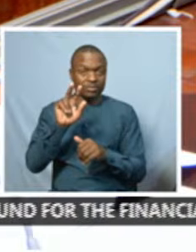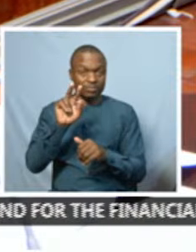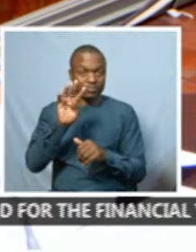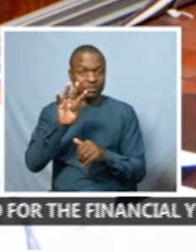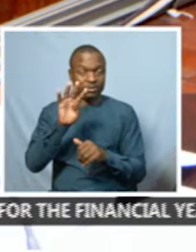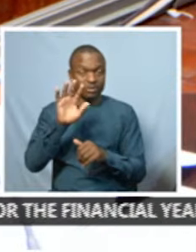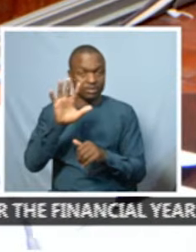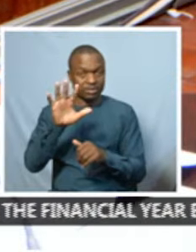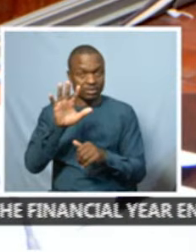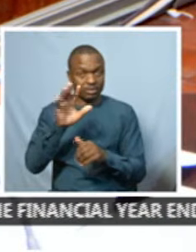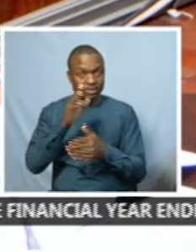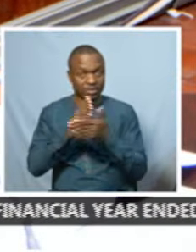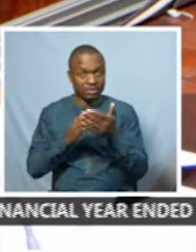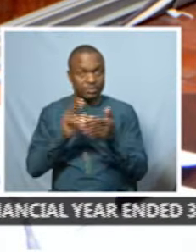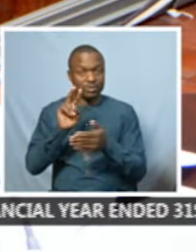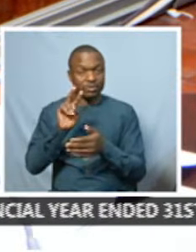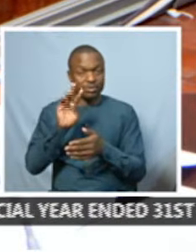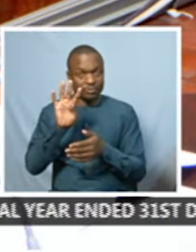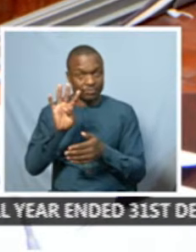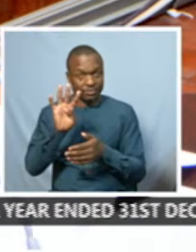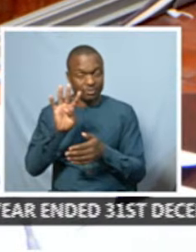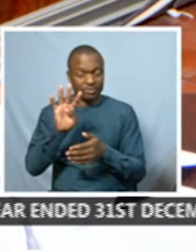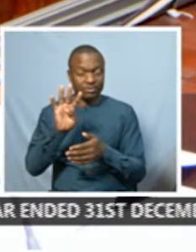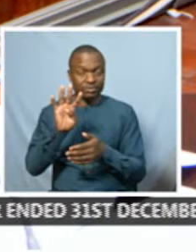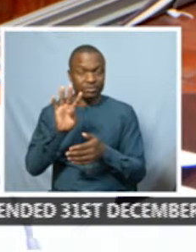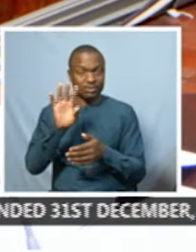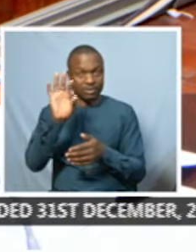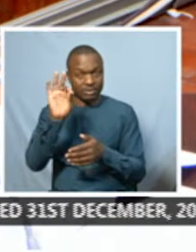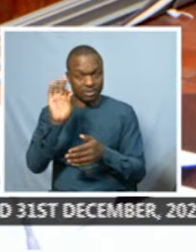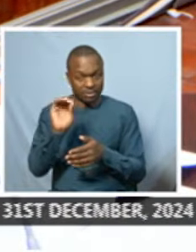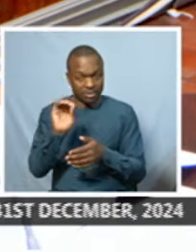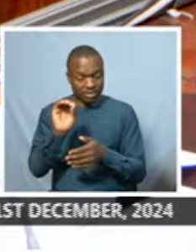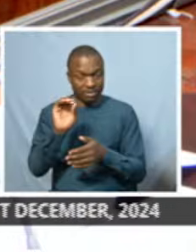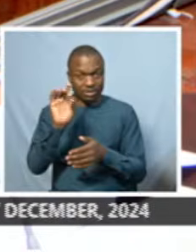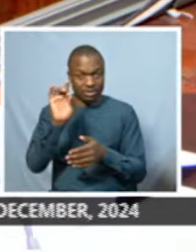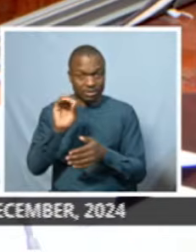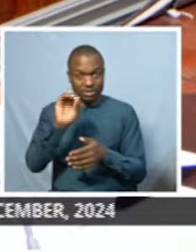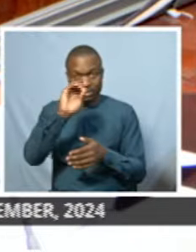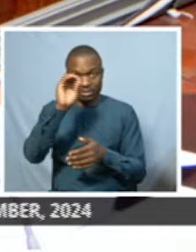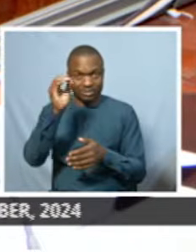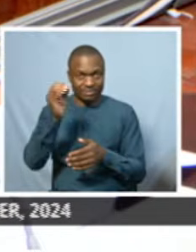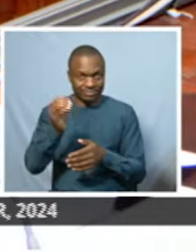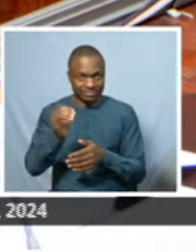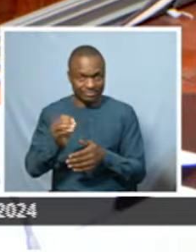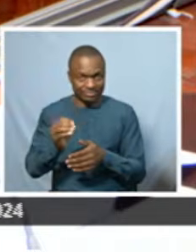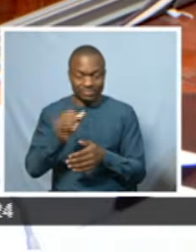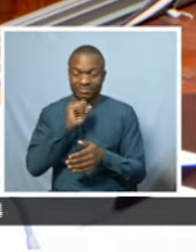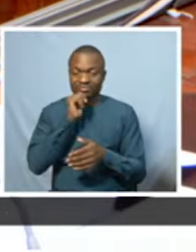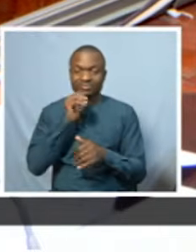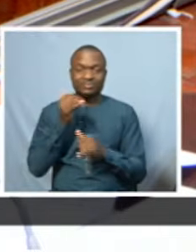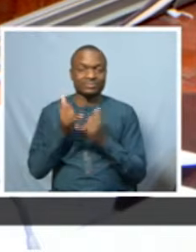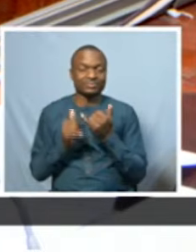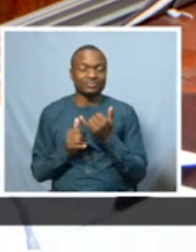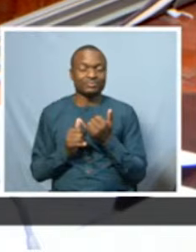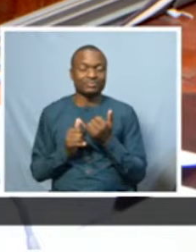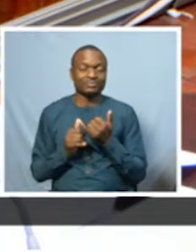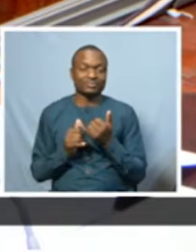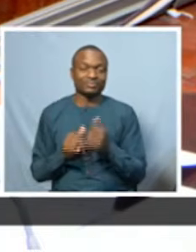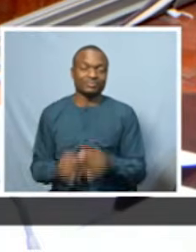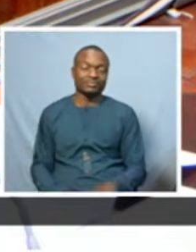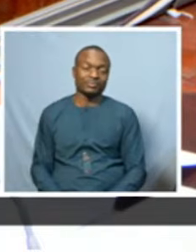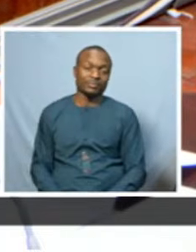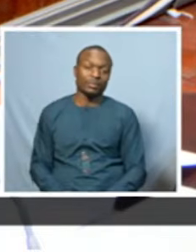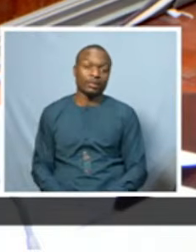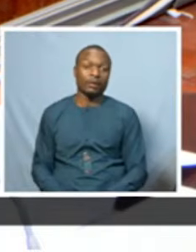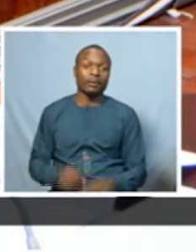them 2024 projects, they are at 90, 80% not completed.